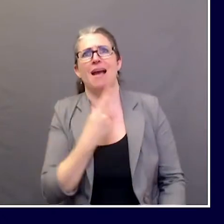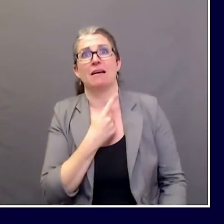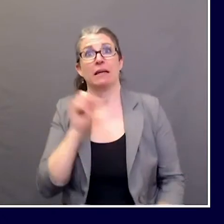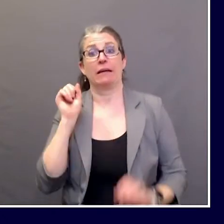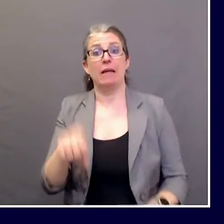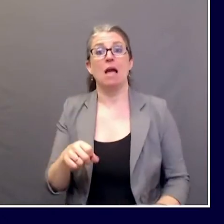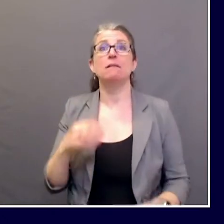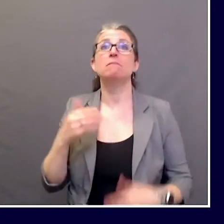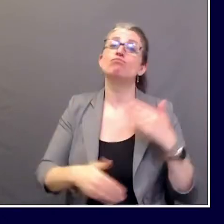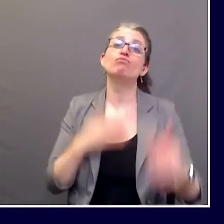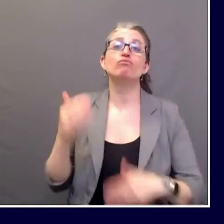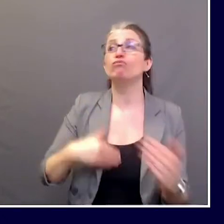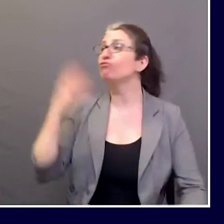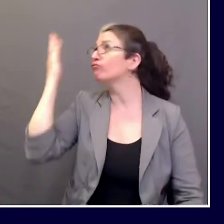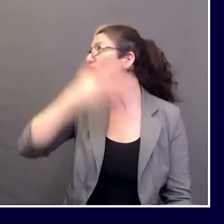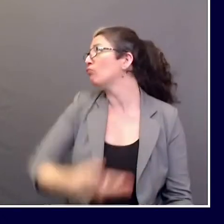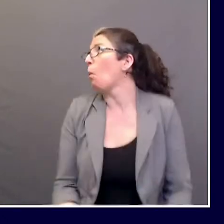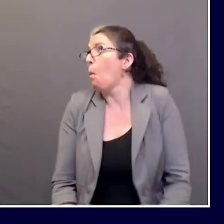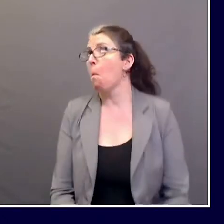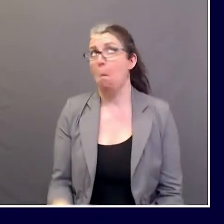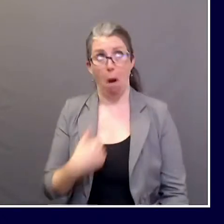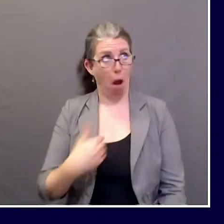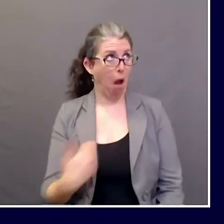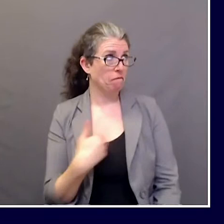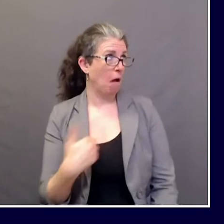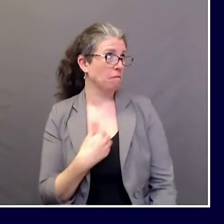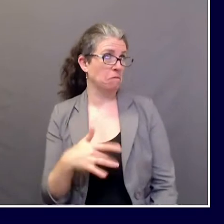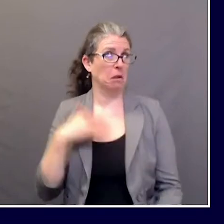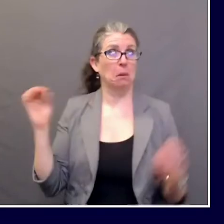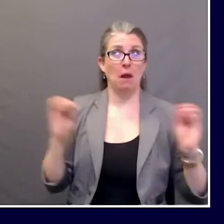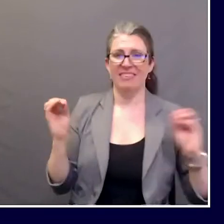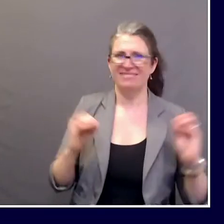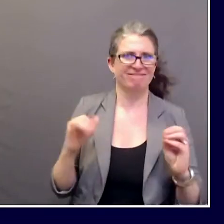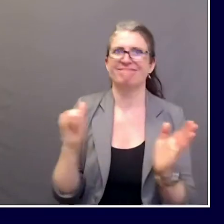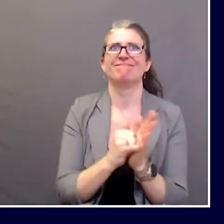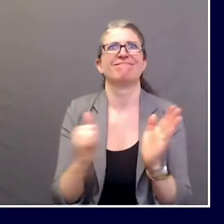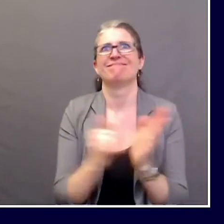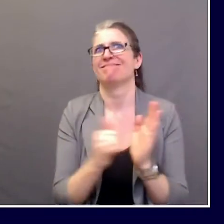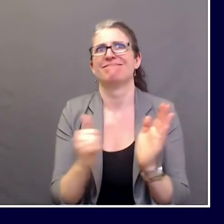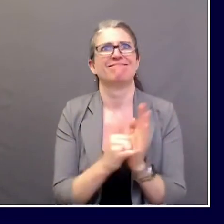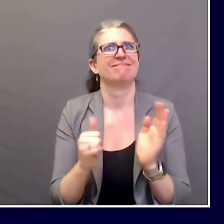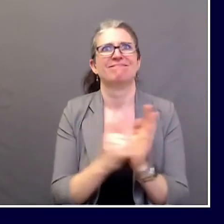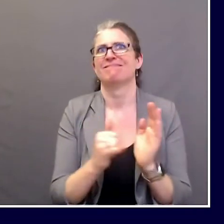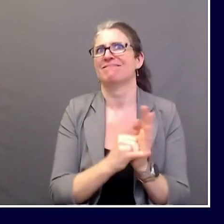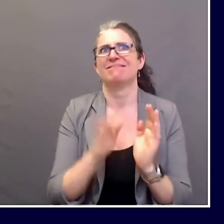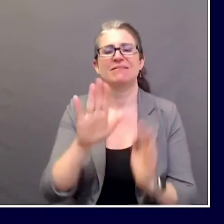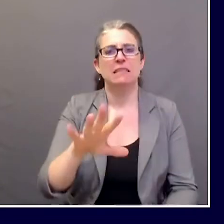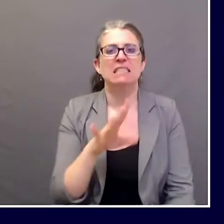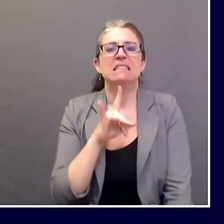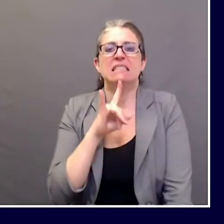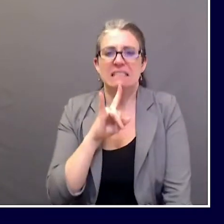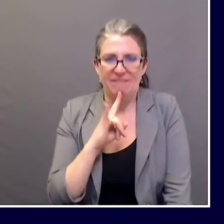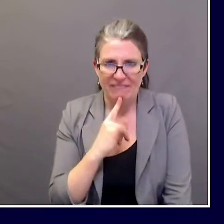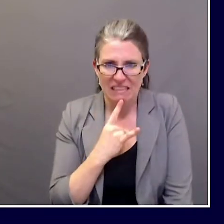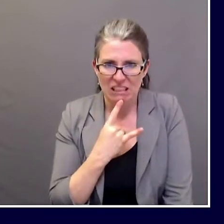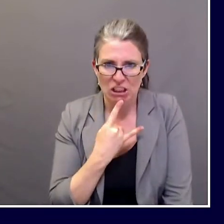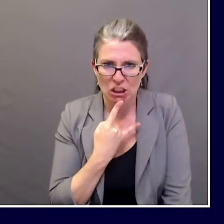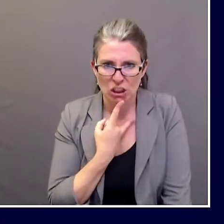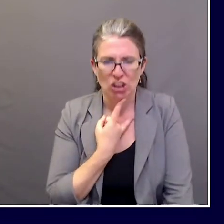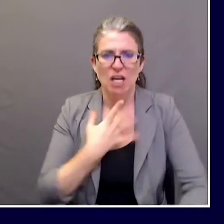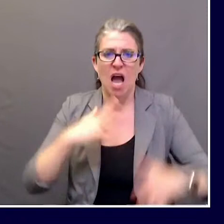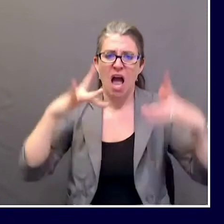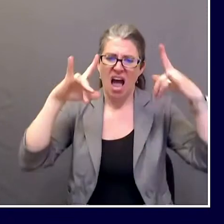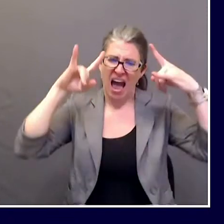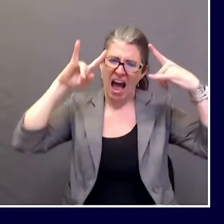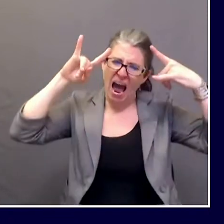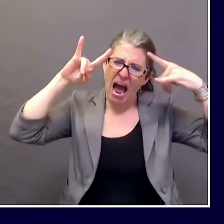headache, severe abdominal pain, severe leg pain, or very severe, out of ordinary shortness of breath.